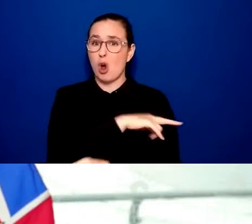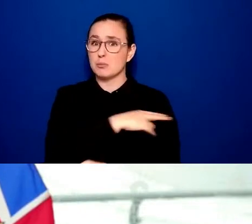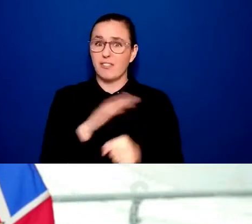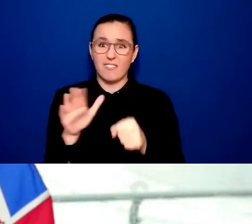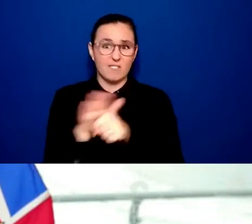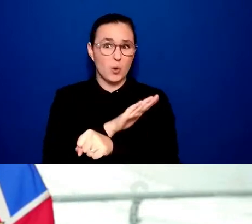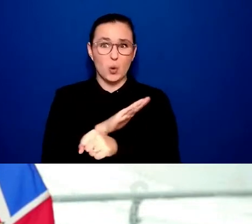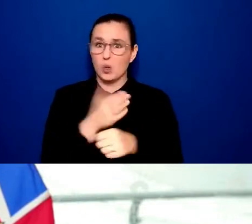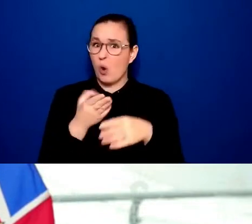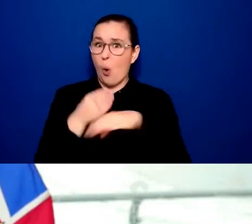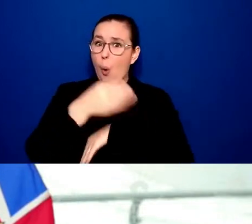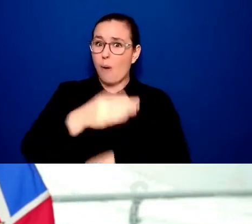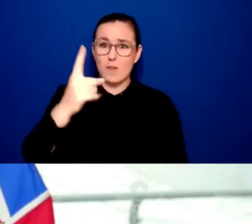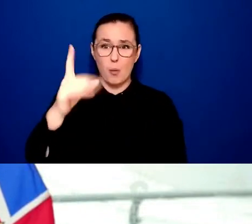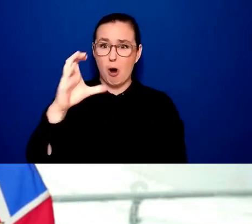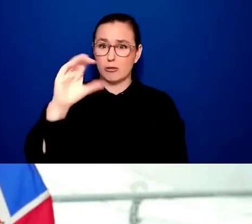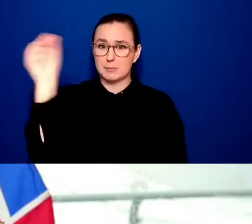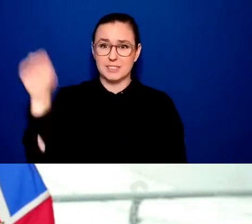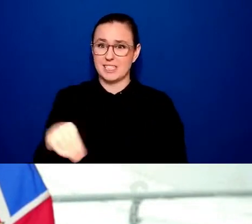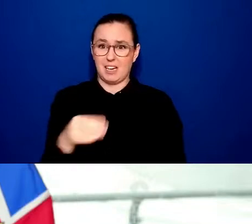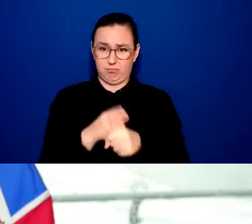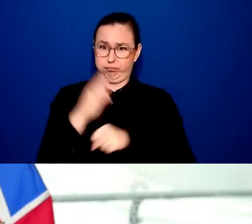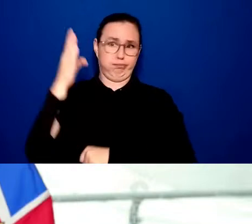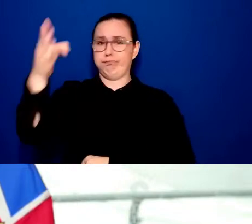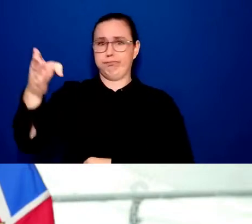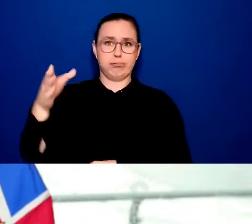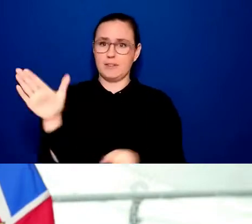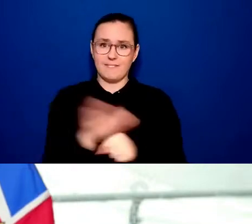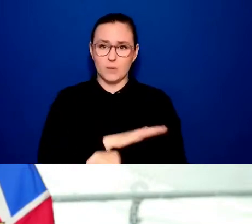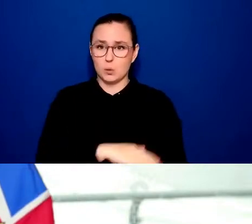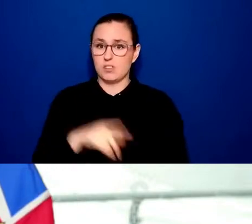significant amount of COVID-19. Hospitals